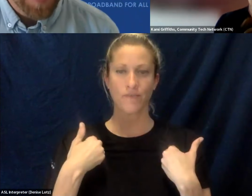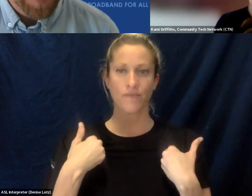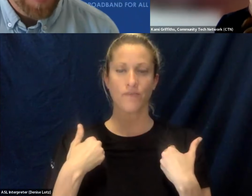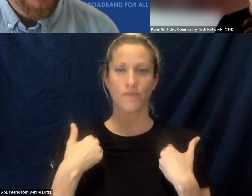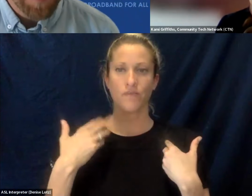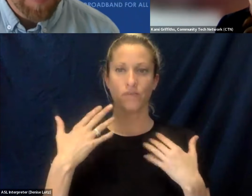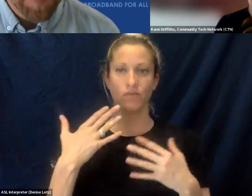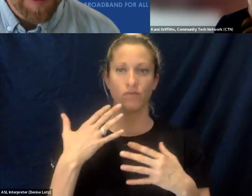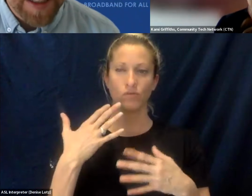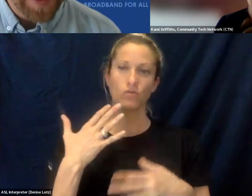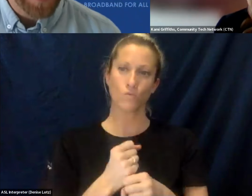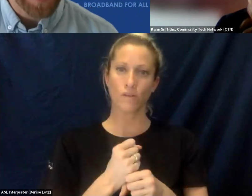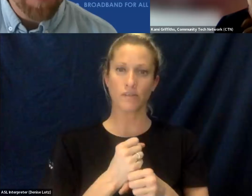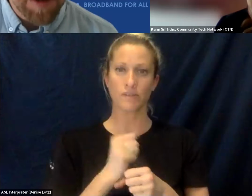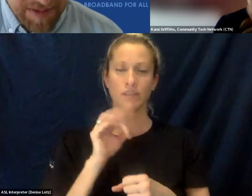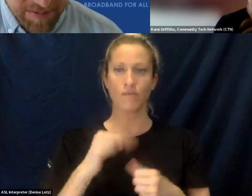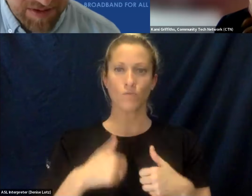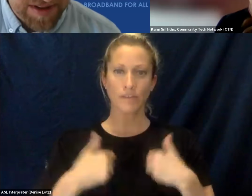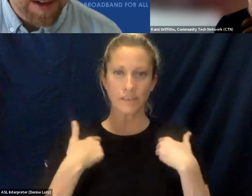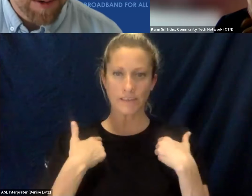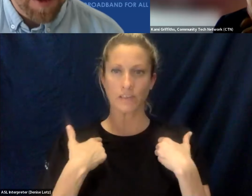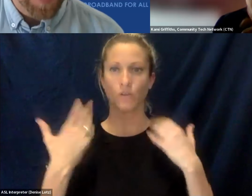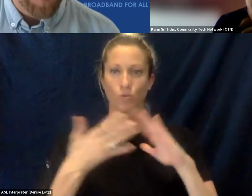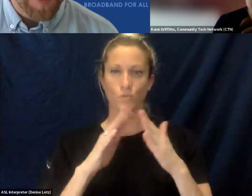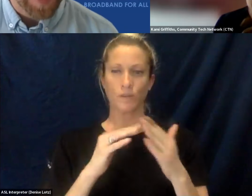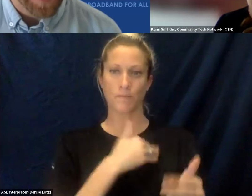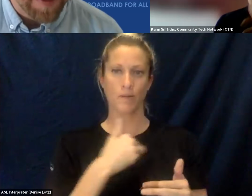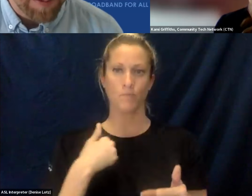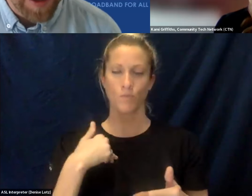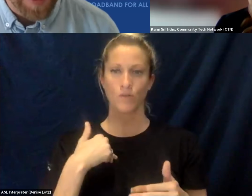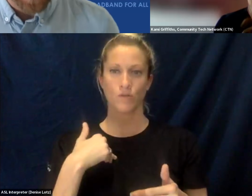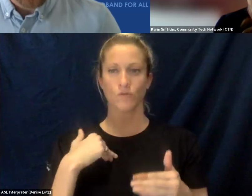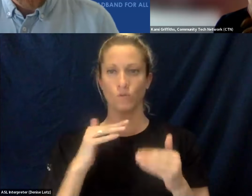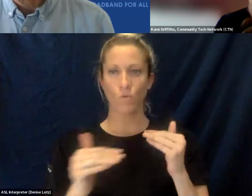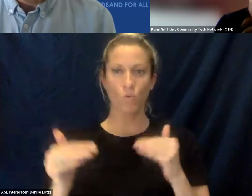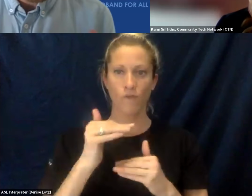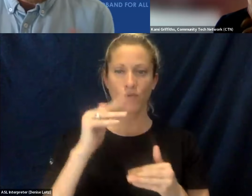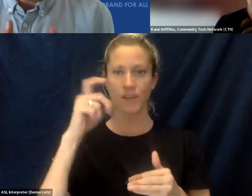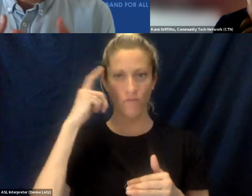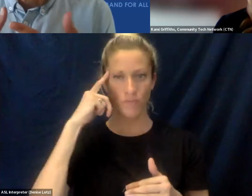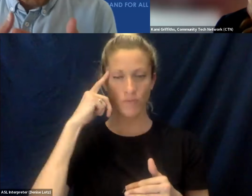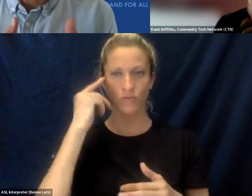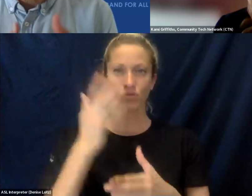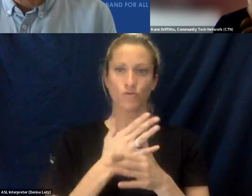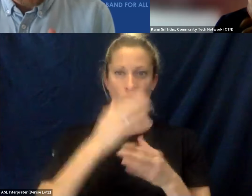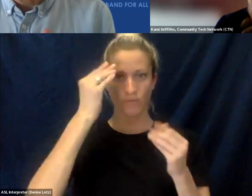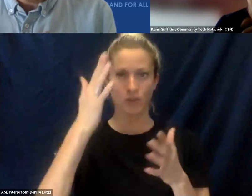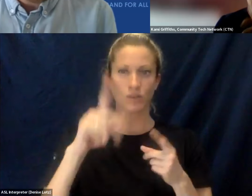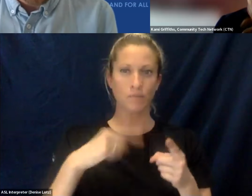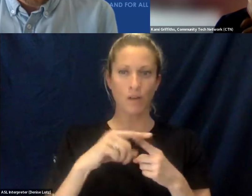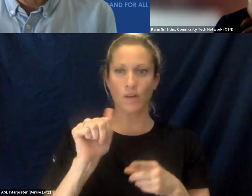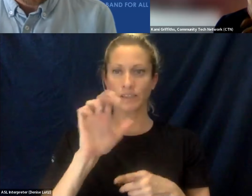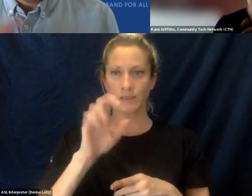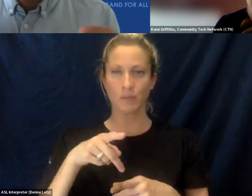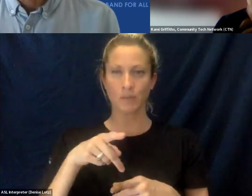of residents and community members over the government, and kind of and sharing information about ACP and